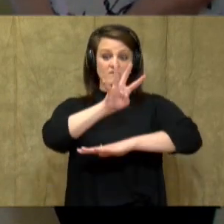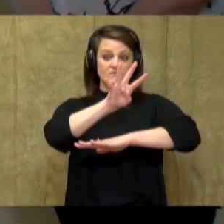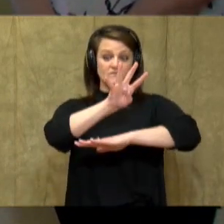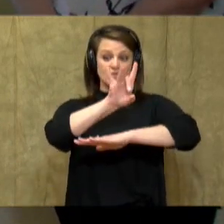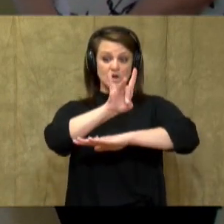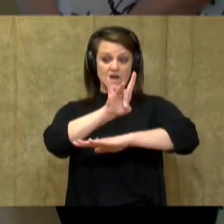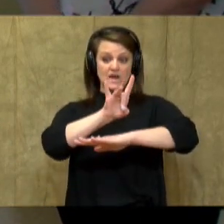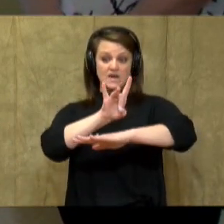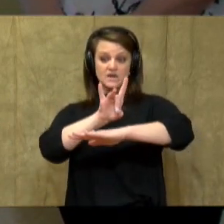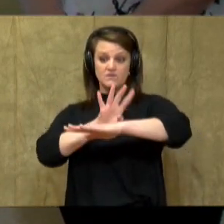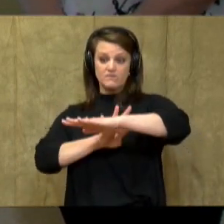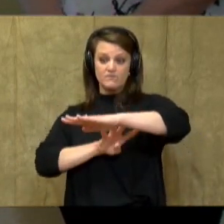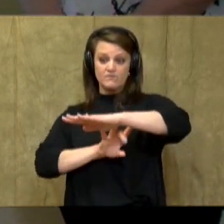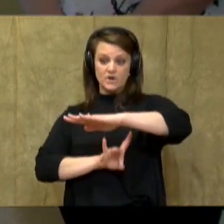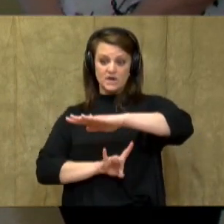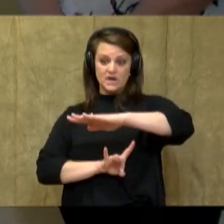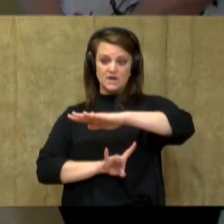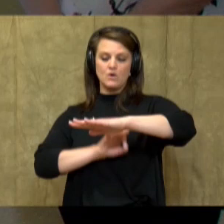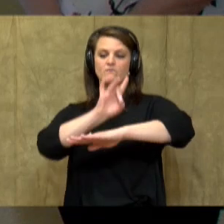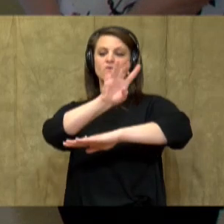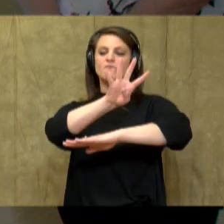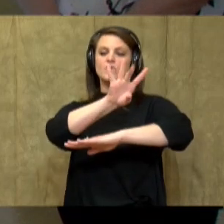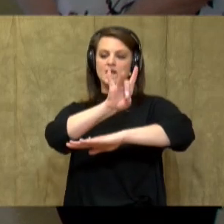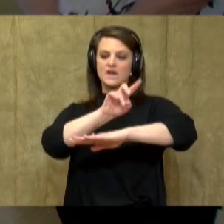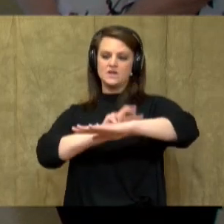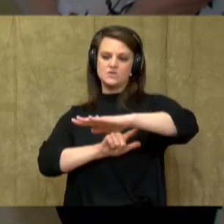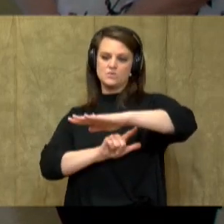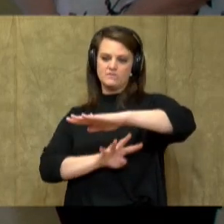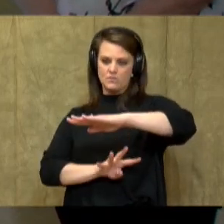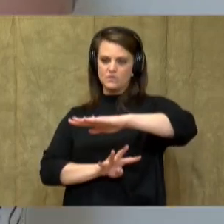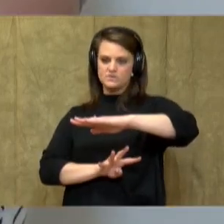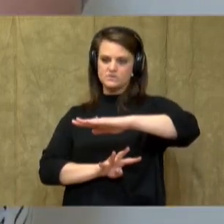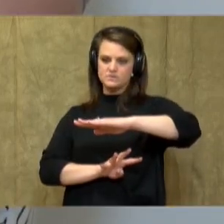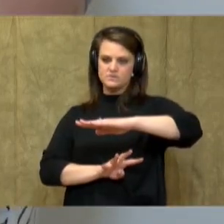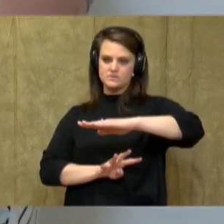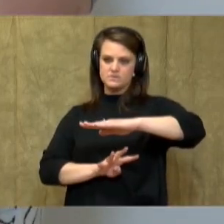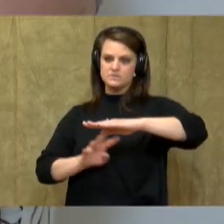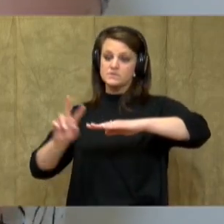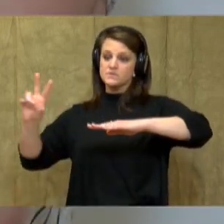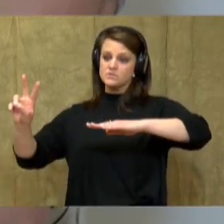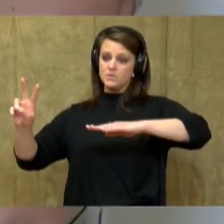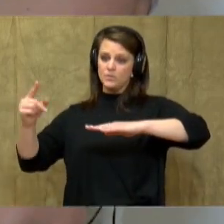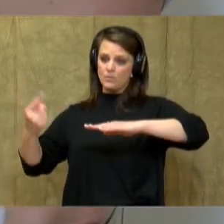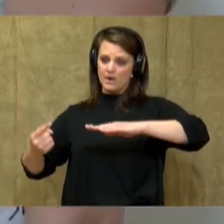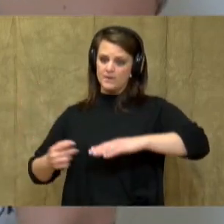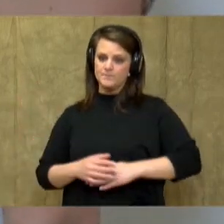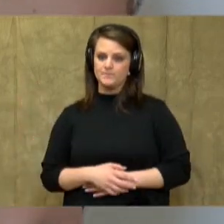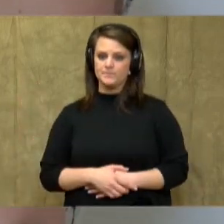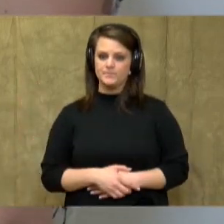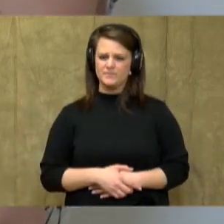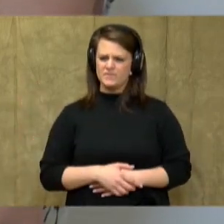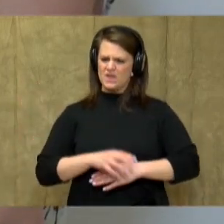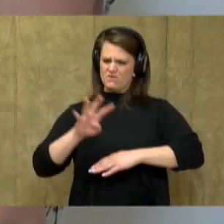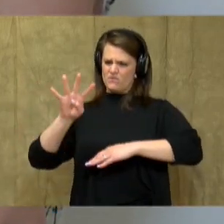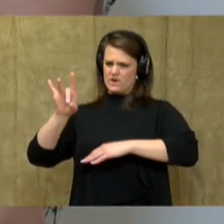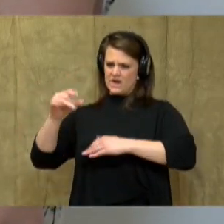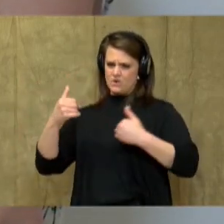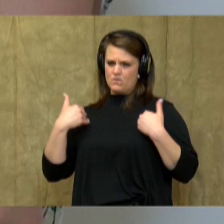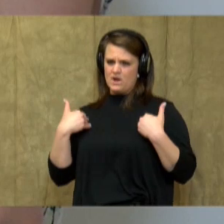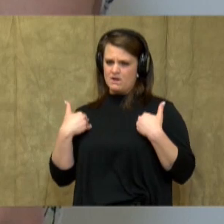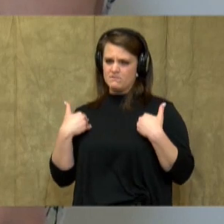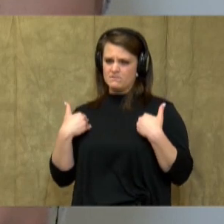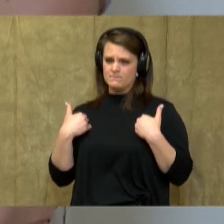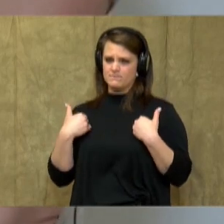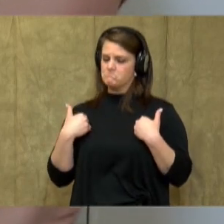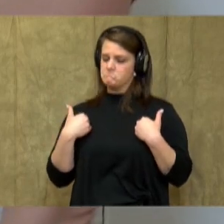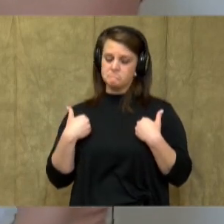48 24ths would be 2 wholes because 24 times 2 is 48. Do I have 48